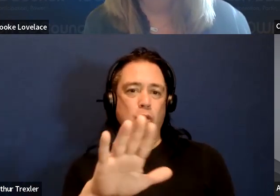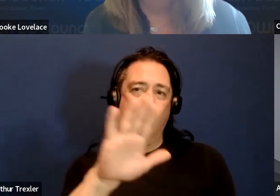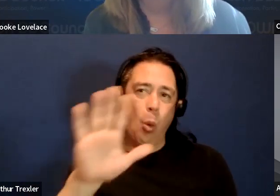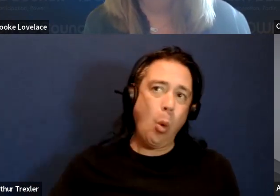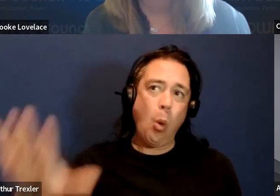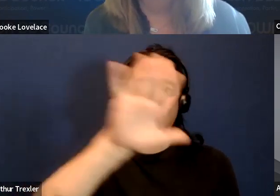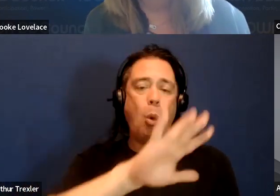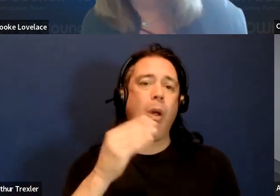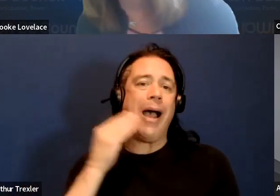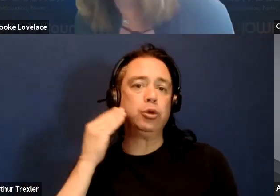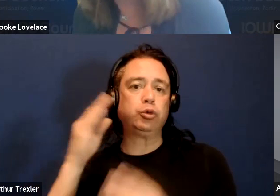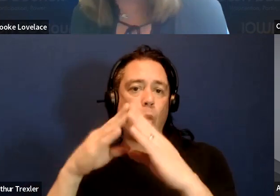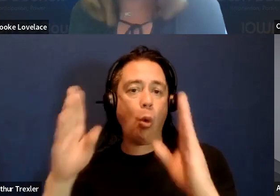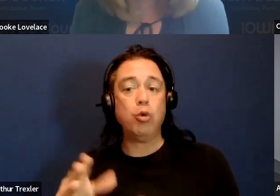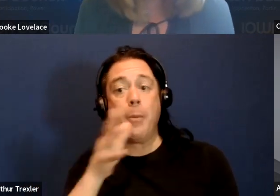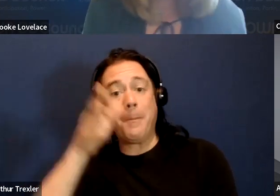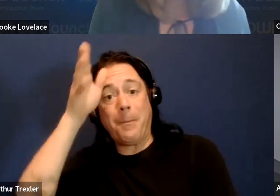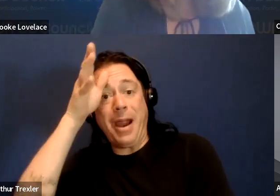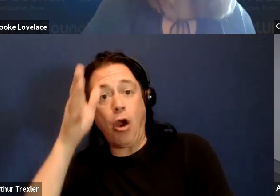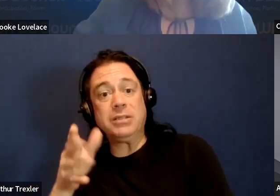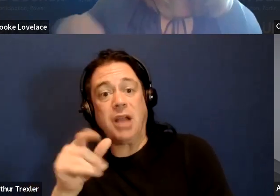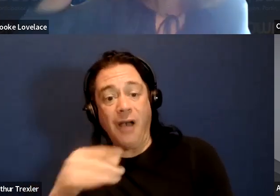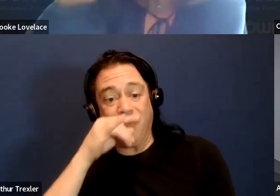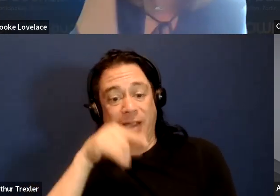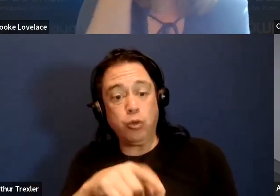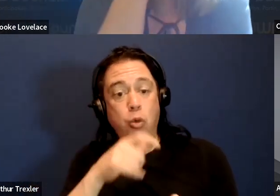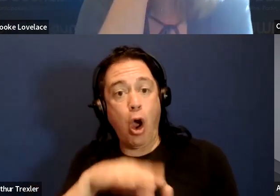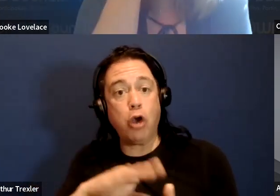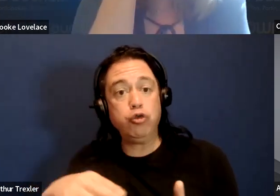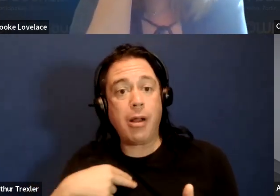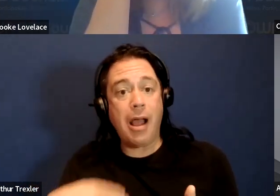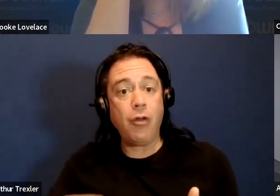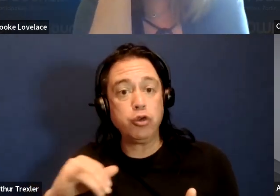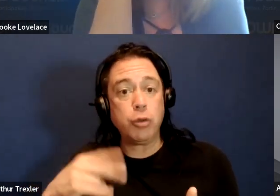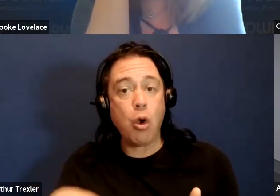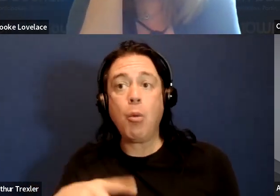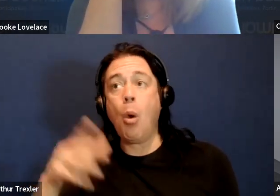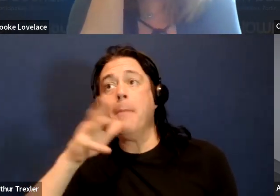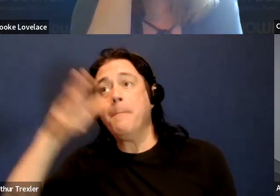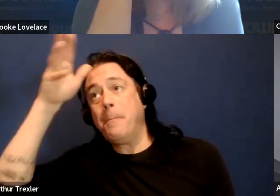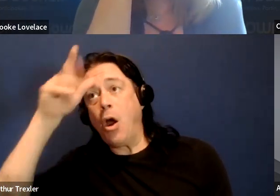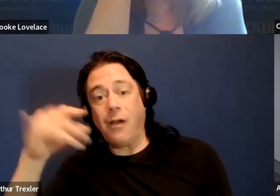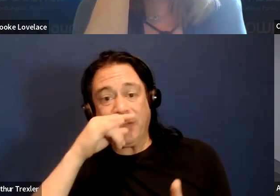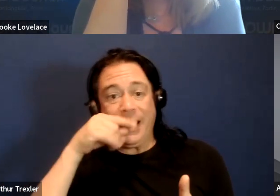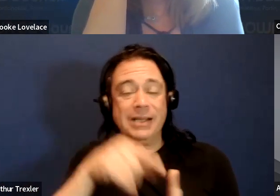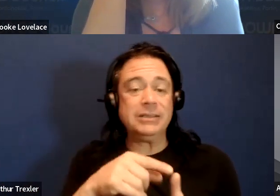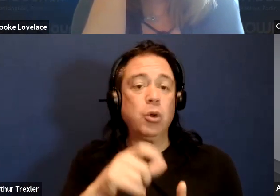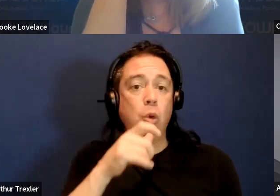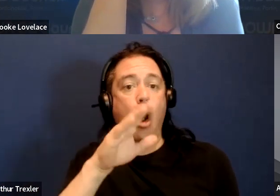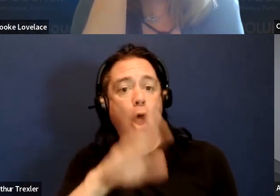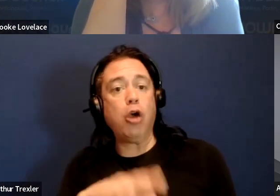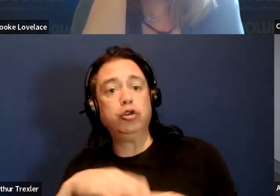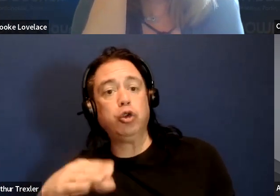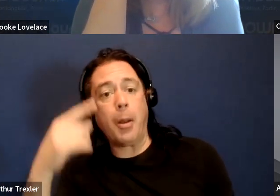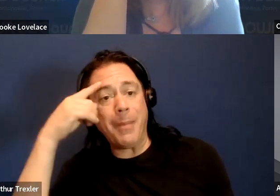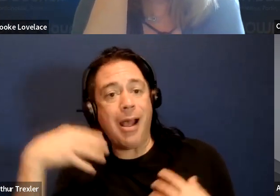So parents of kids that are on the Children's Health Insurance Program, or parents of kids who are on the Children's Mental